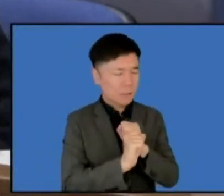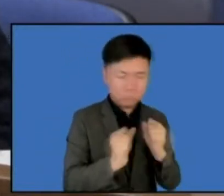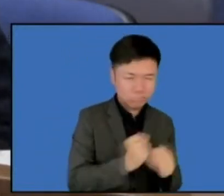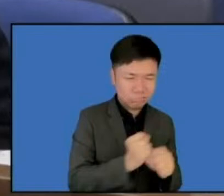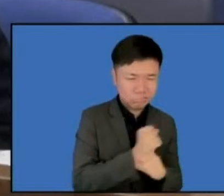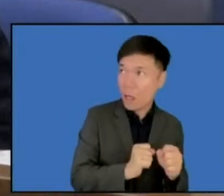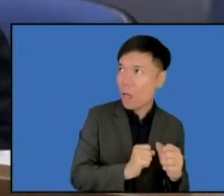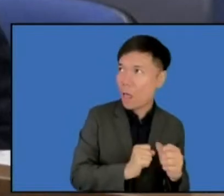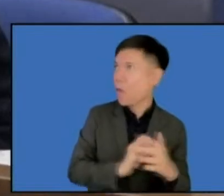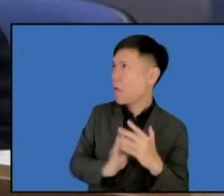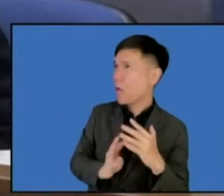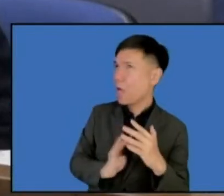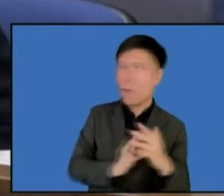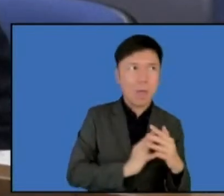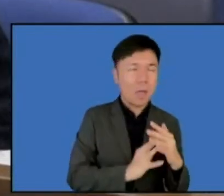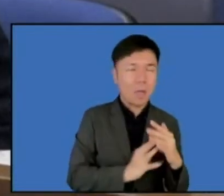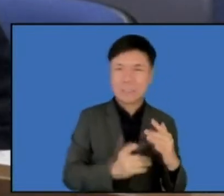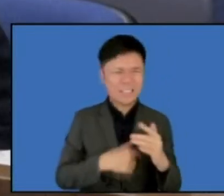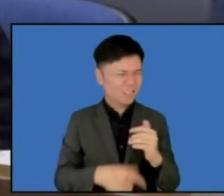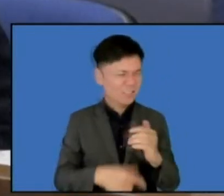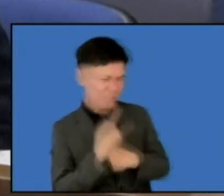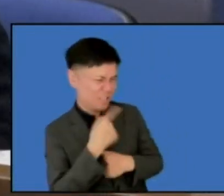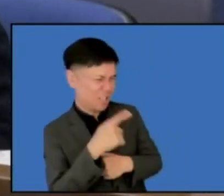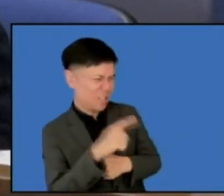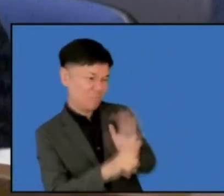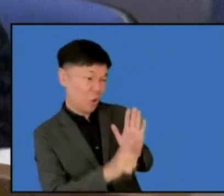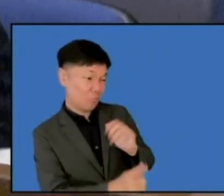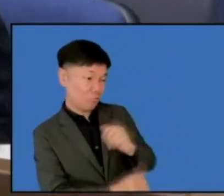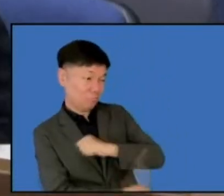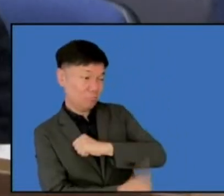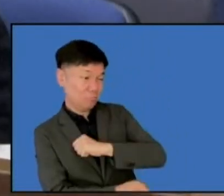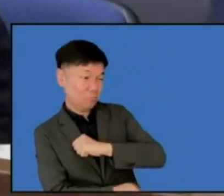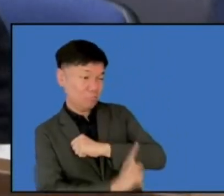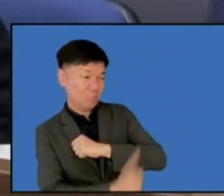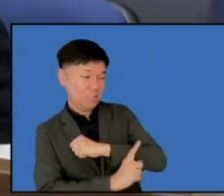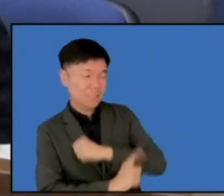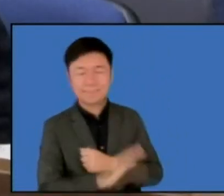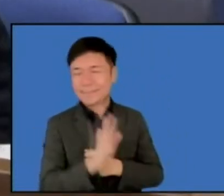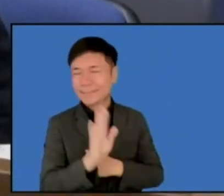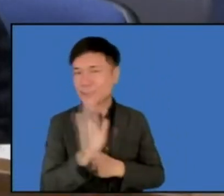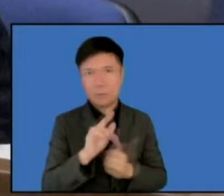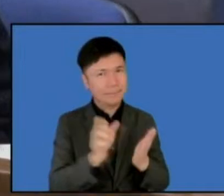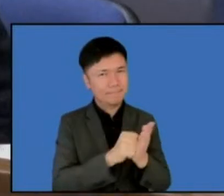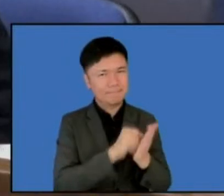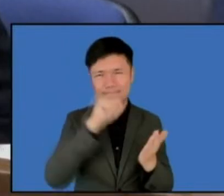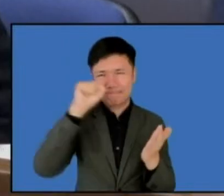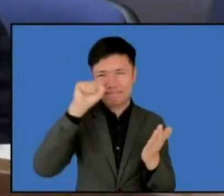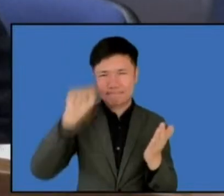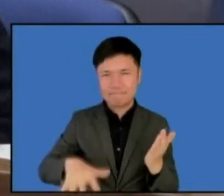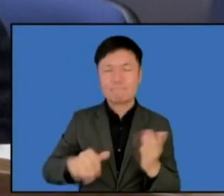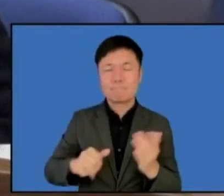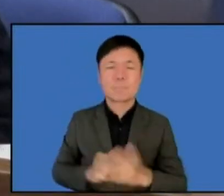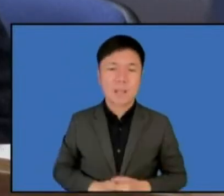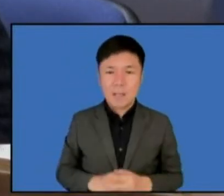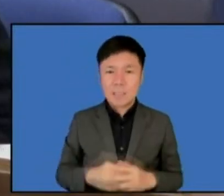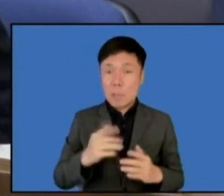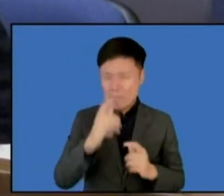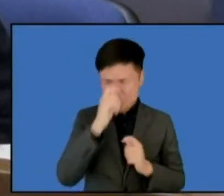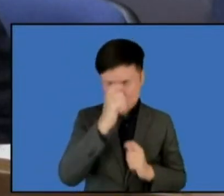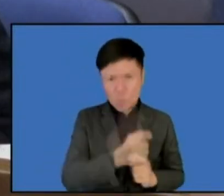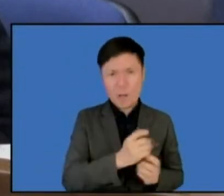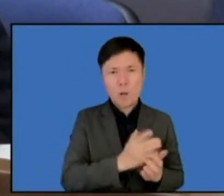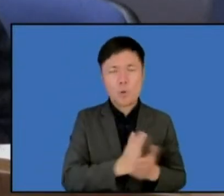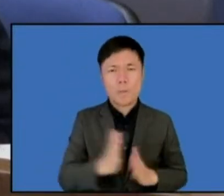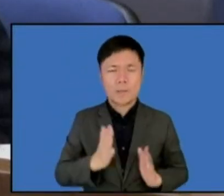legal system against migrants, is necessary. Women migrants' human rights must be respected and upheld to address deep-rooted